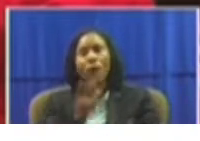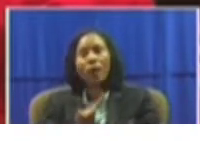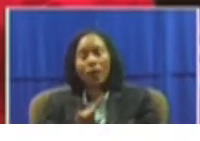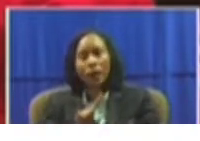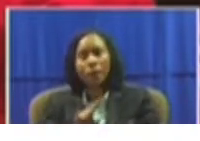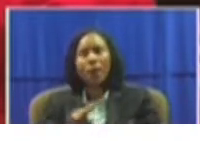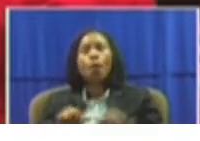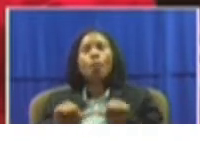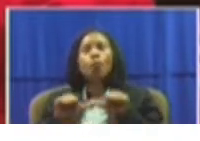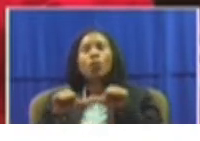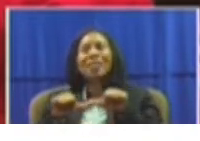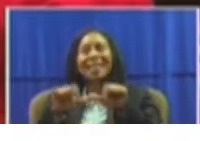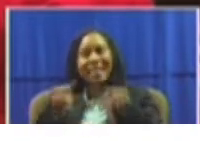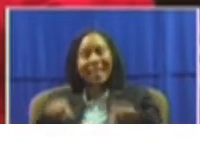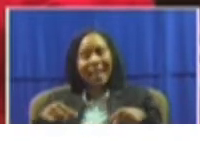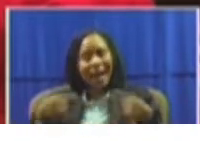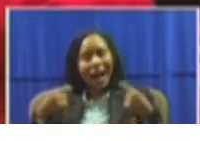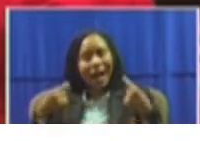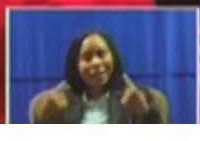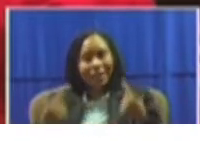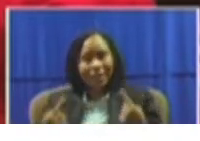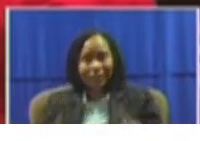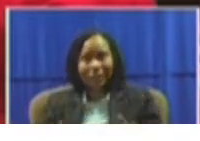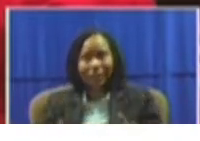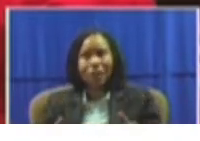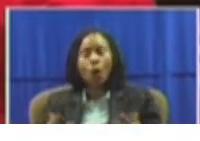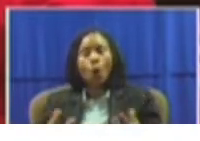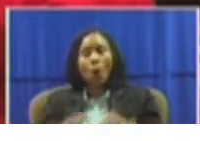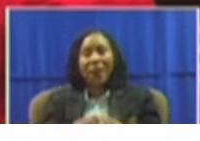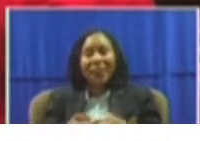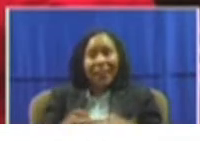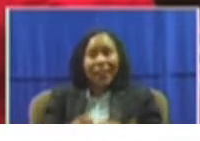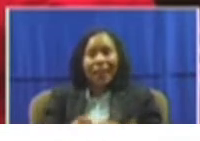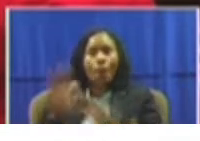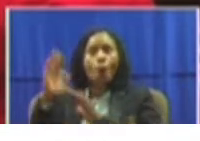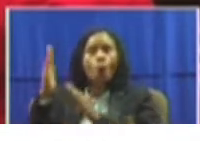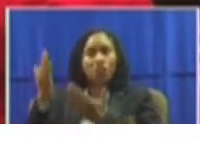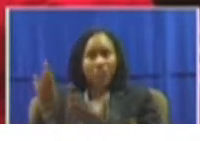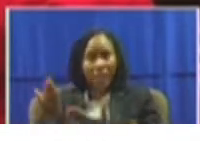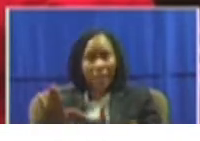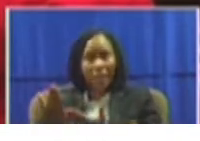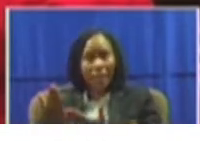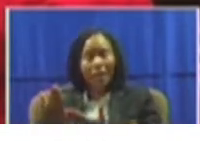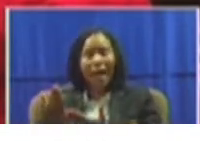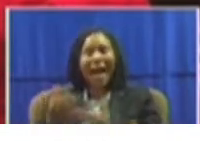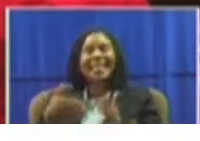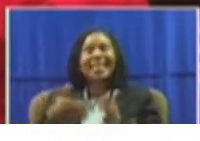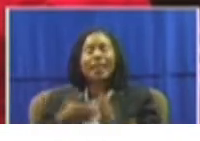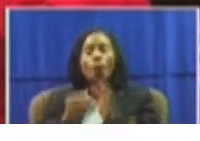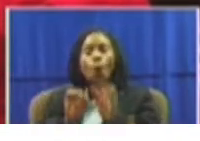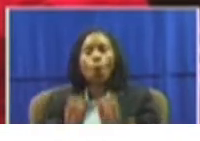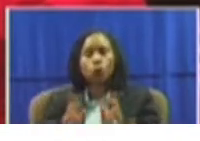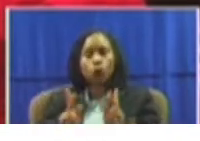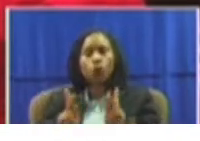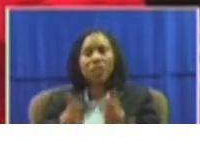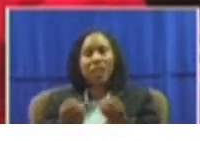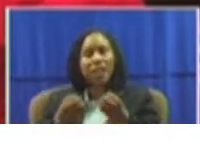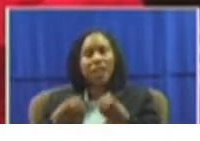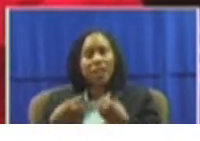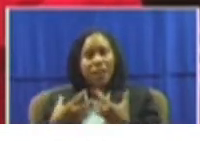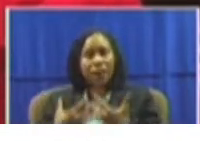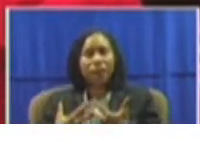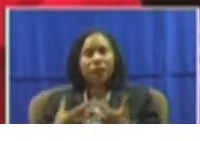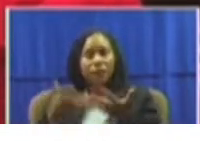can't proceed fairly with a motion of no confidence if we're not going to be granted an opportunity to